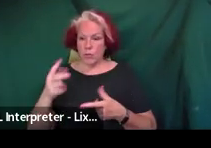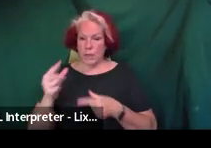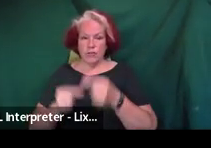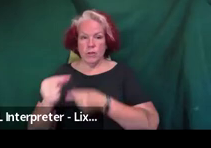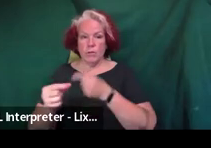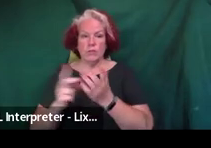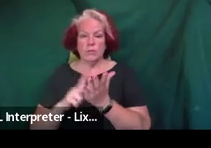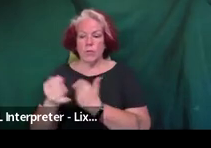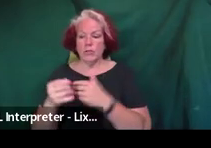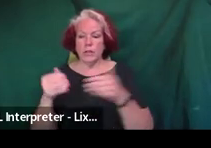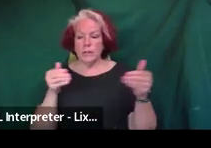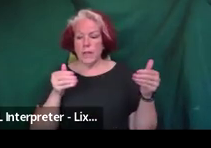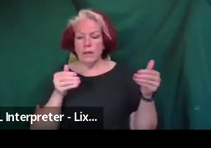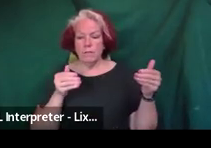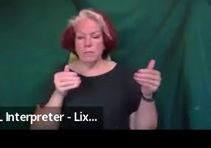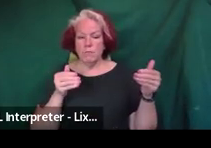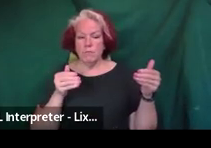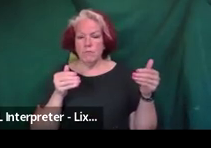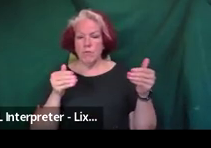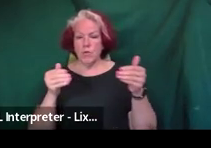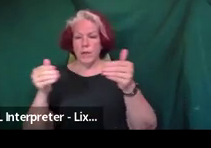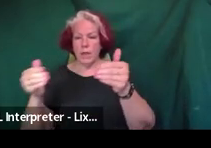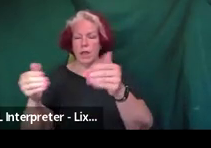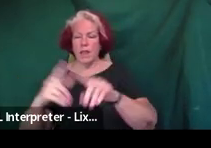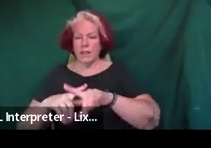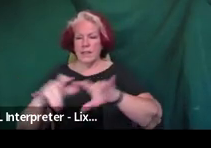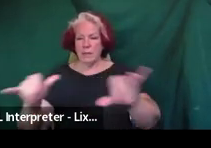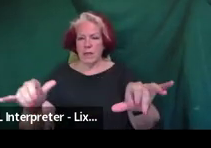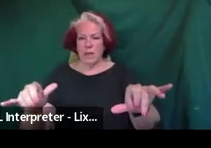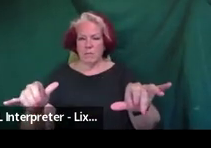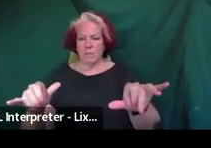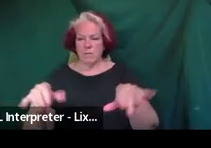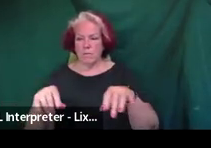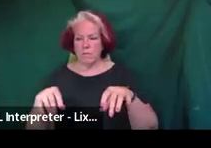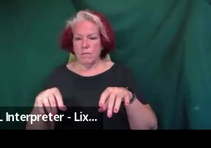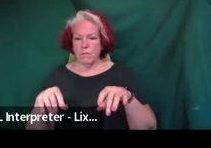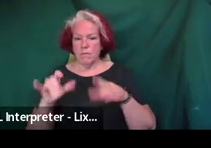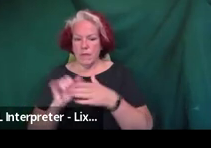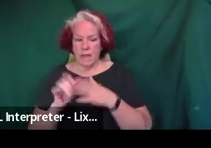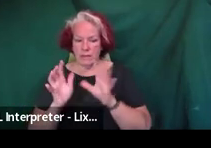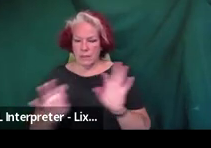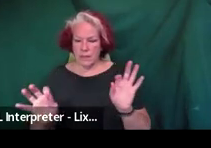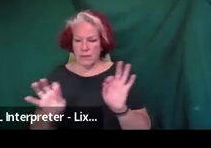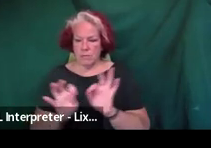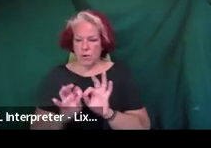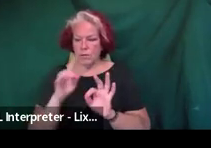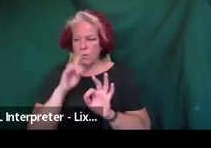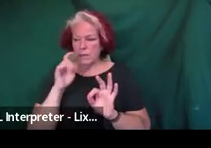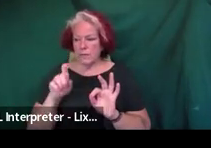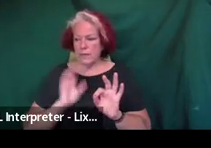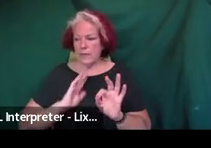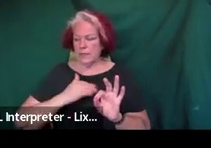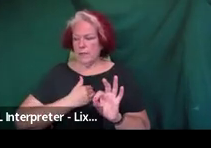all in the same time, while is of the essence, given the needs of our